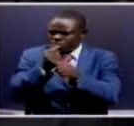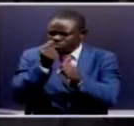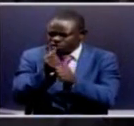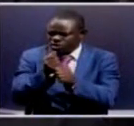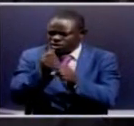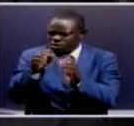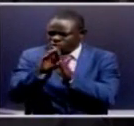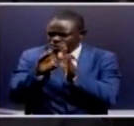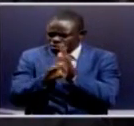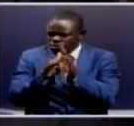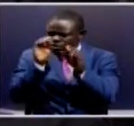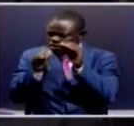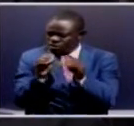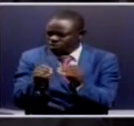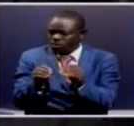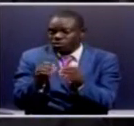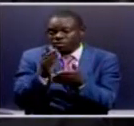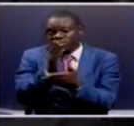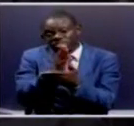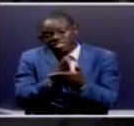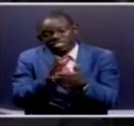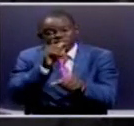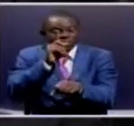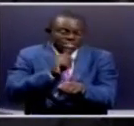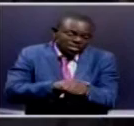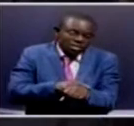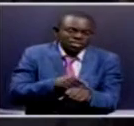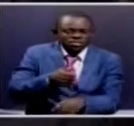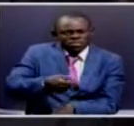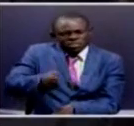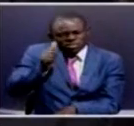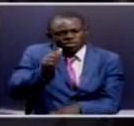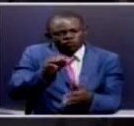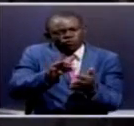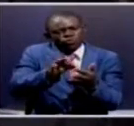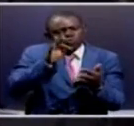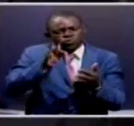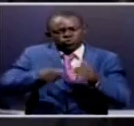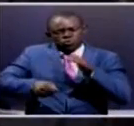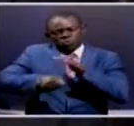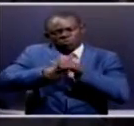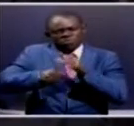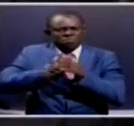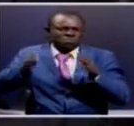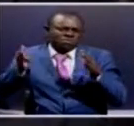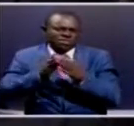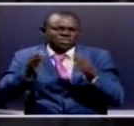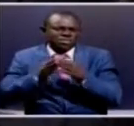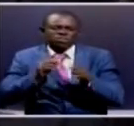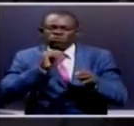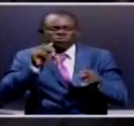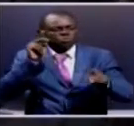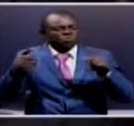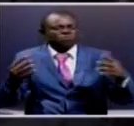certain proceedings in private or in camera if circumstances so demand. That is